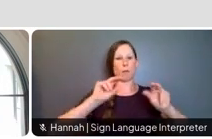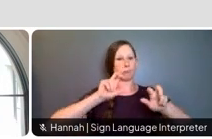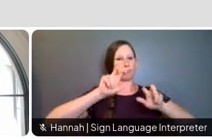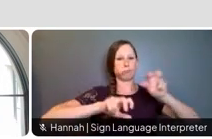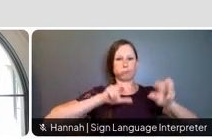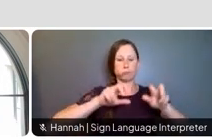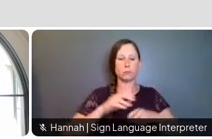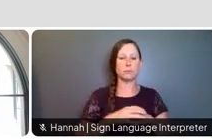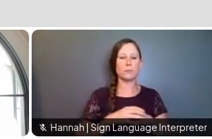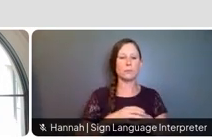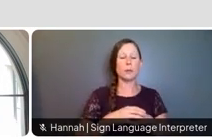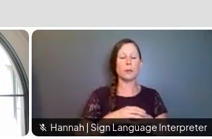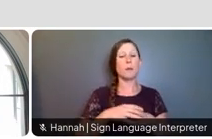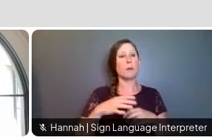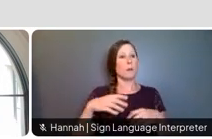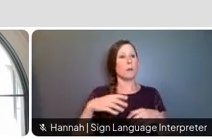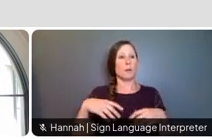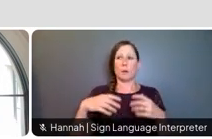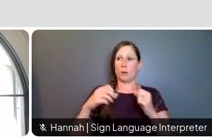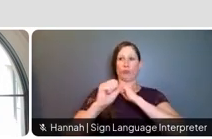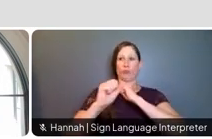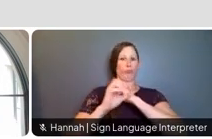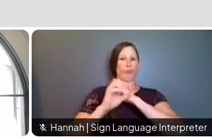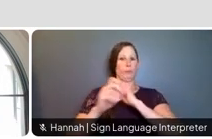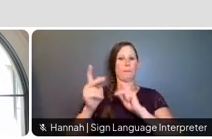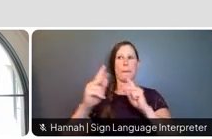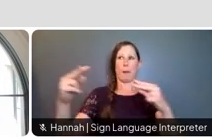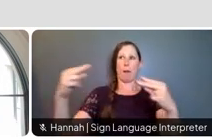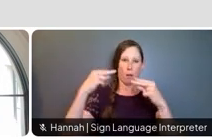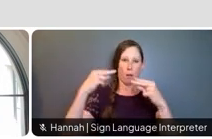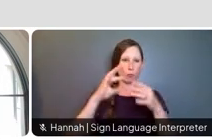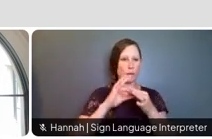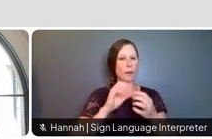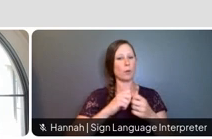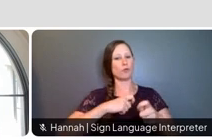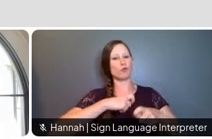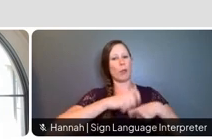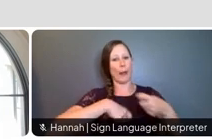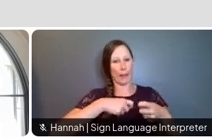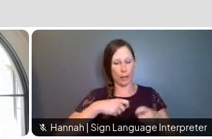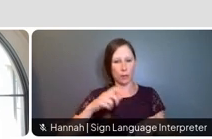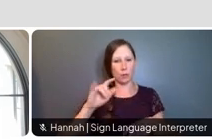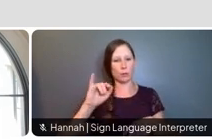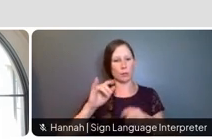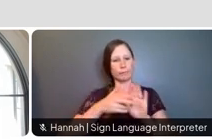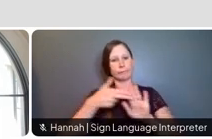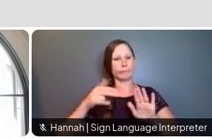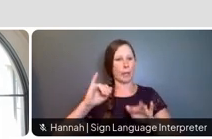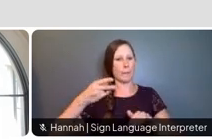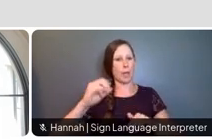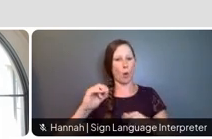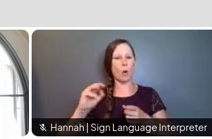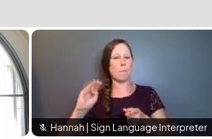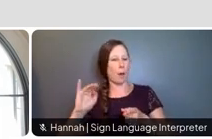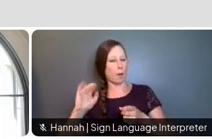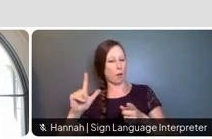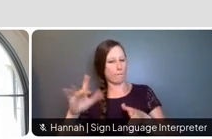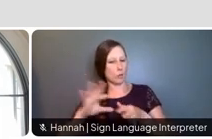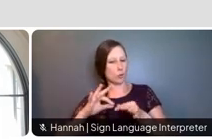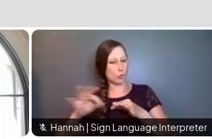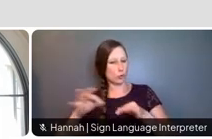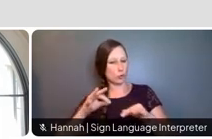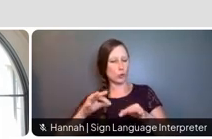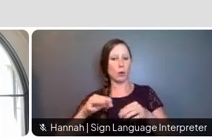with your IPO and subsequent trading. So, you get to, as Michael will be able to explain, you get to ring the bell on the